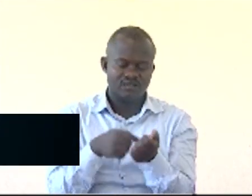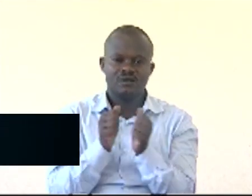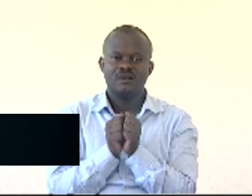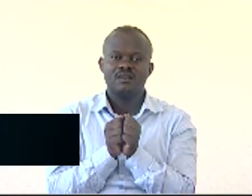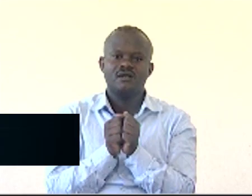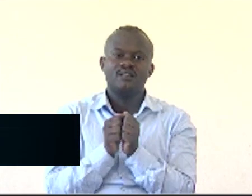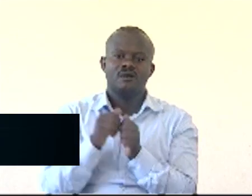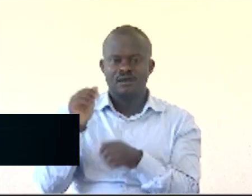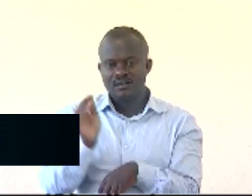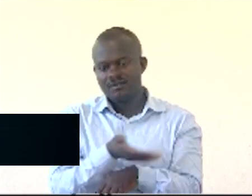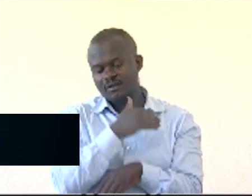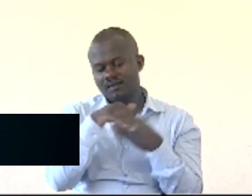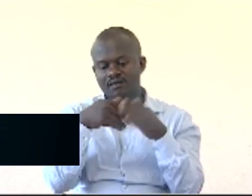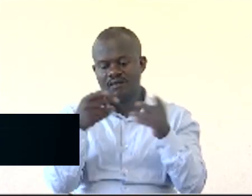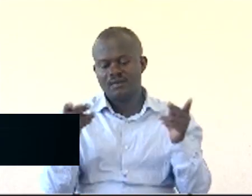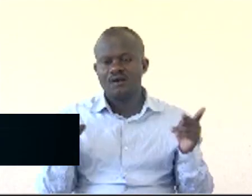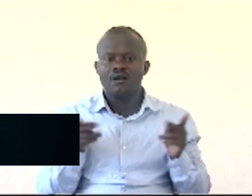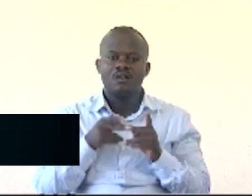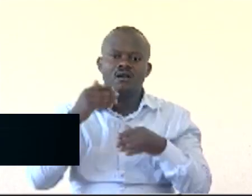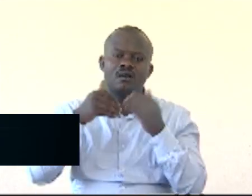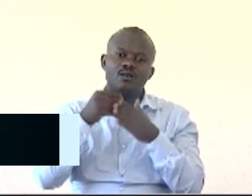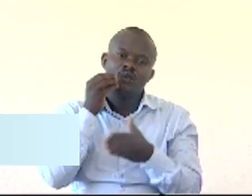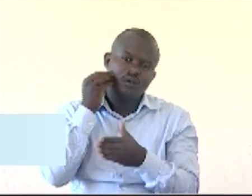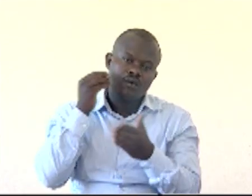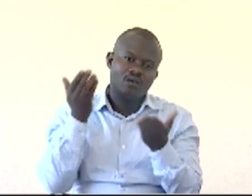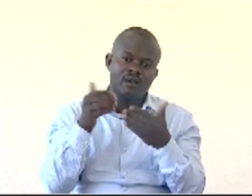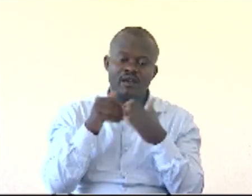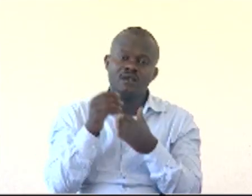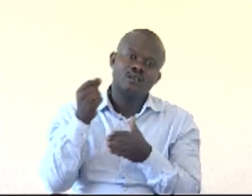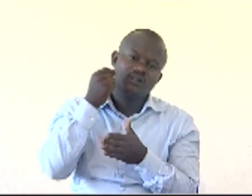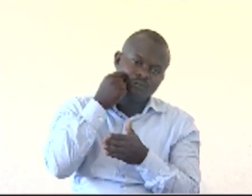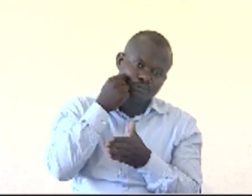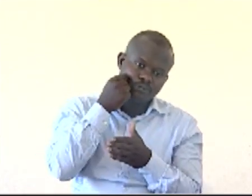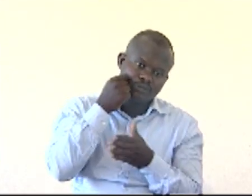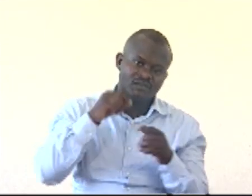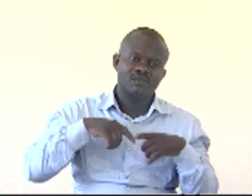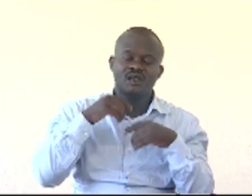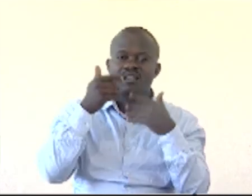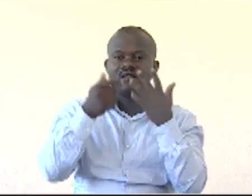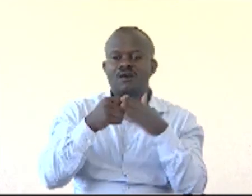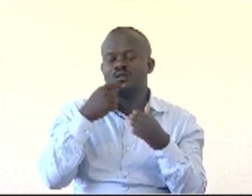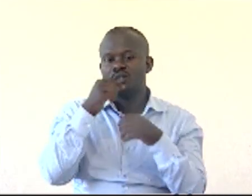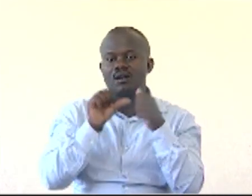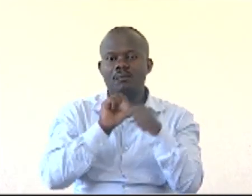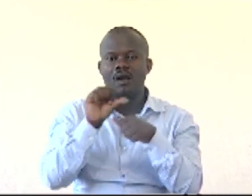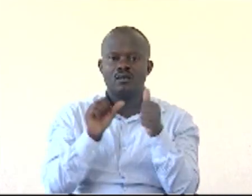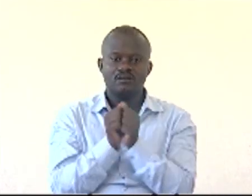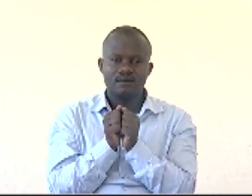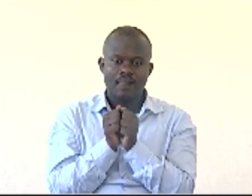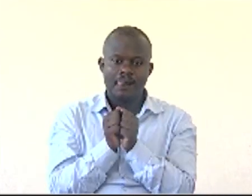Eliminate places around your home where mosquitoes breed. Here we talk about